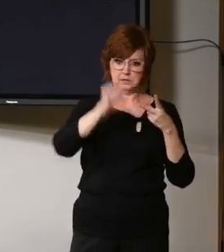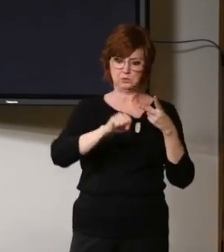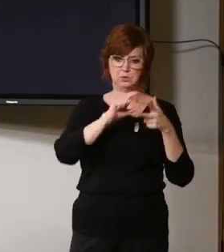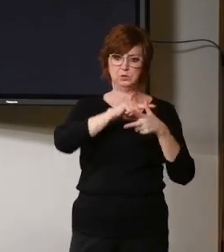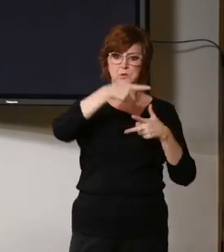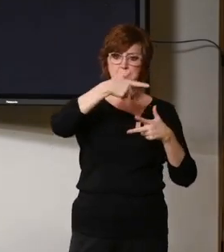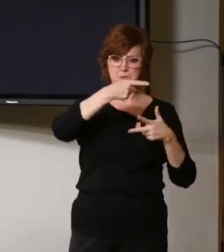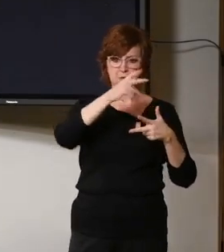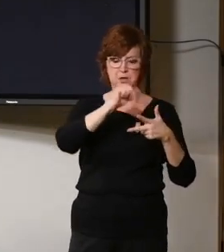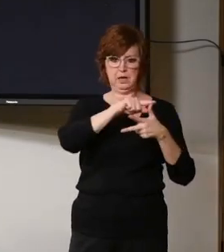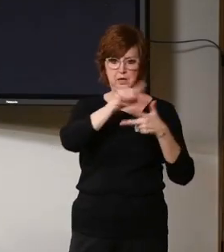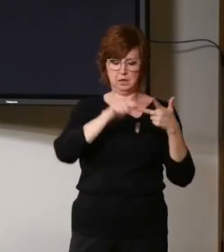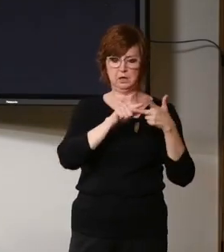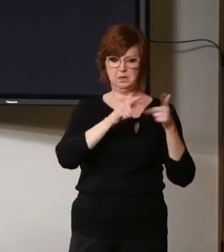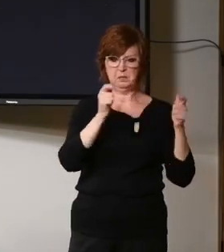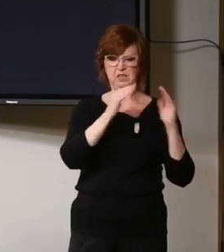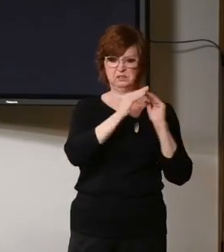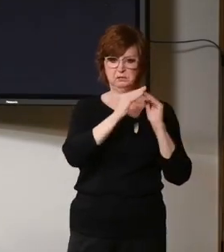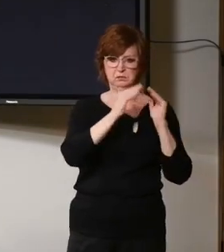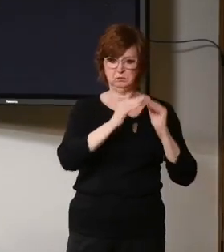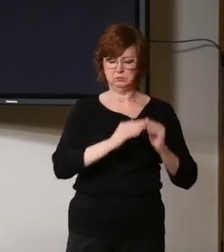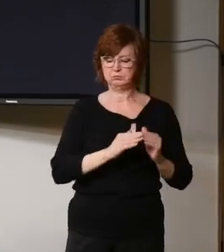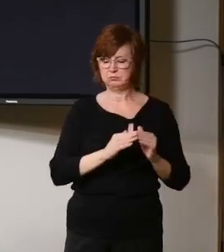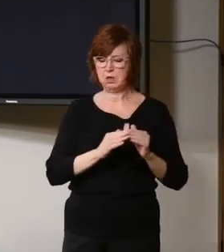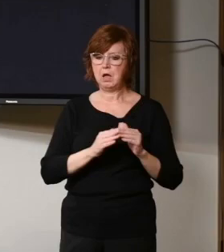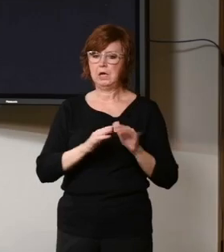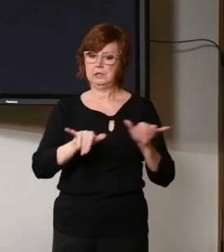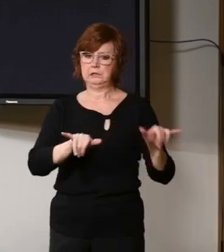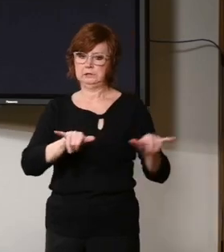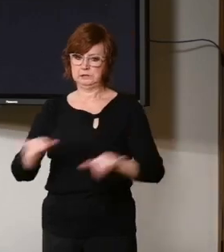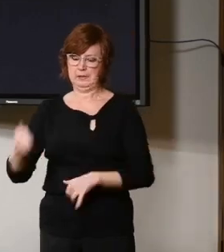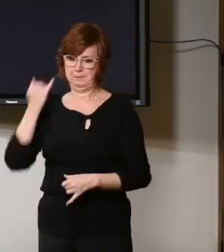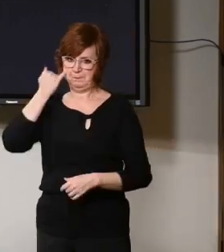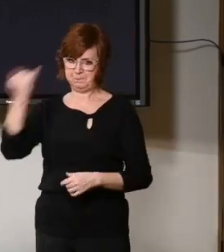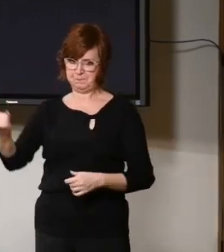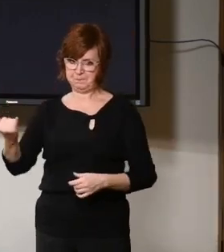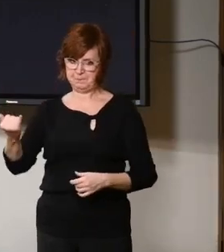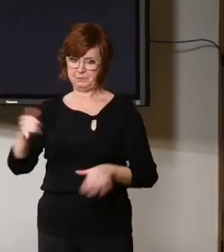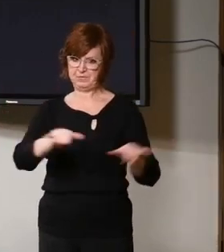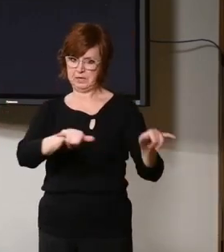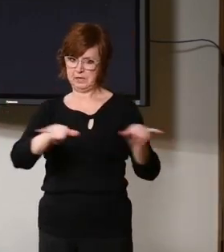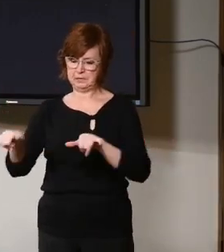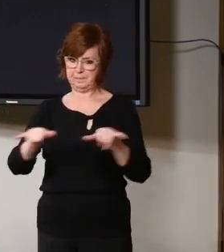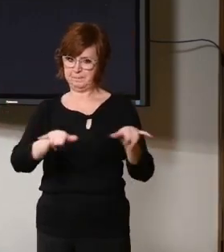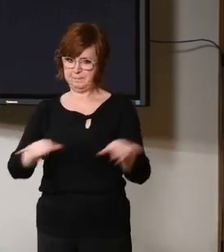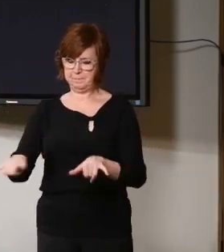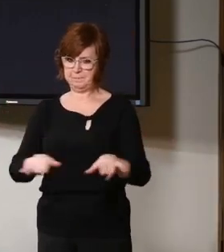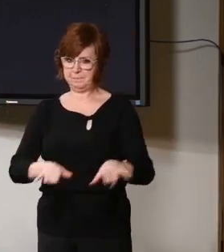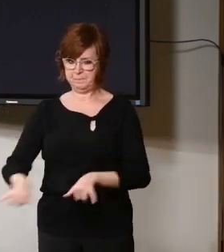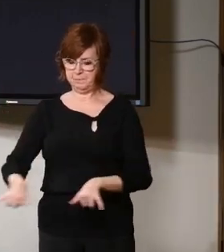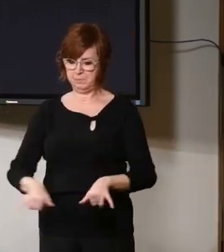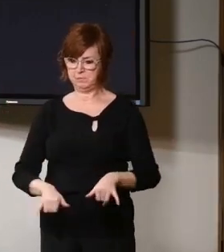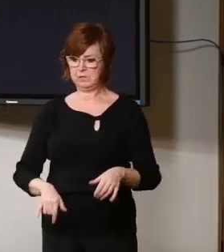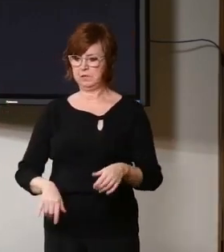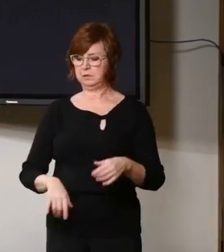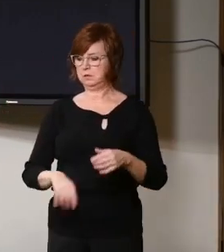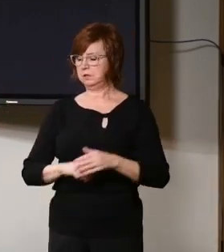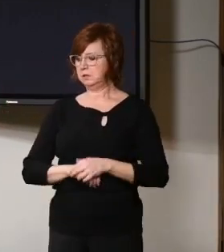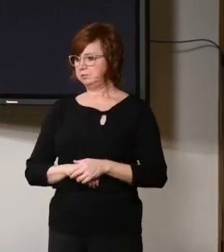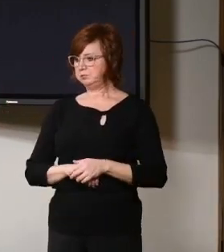under the same context of with respect to the principles around what will apply to how we're going to, for example,